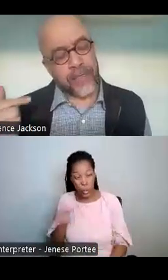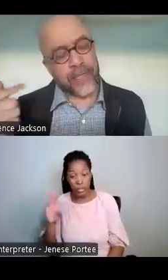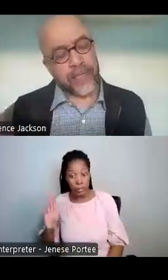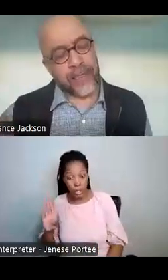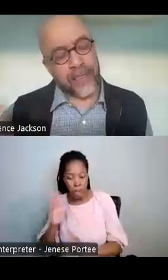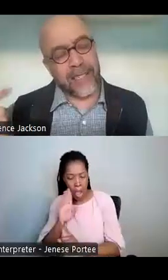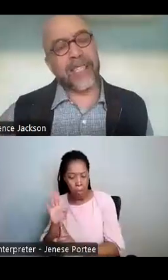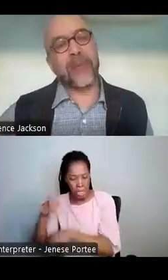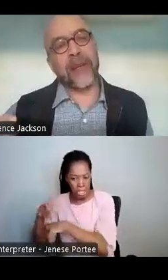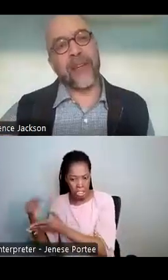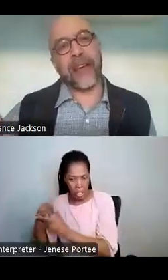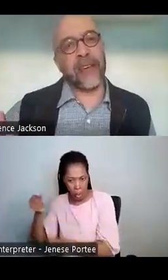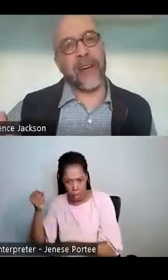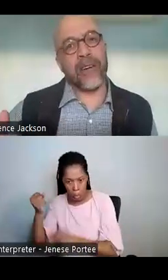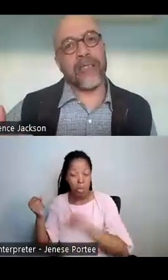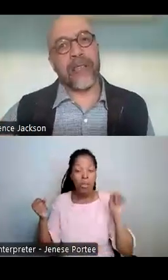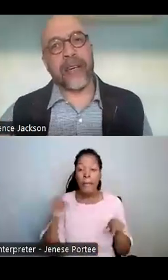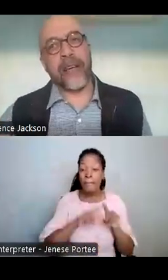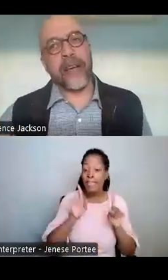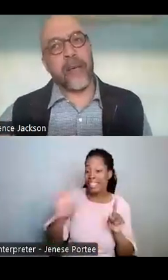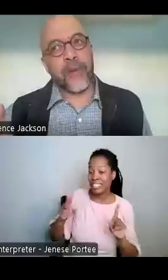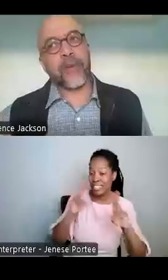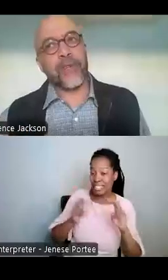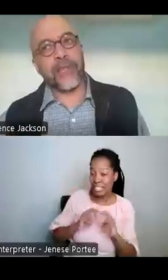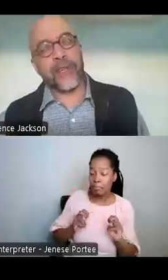his assessment that it's like